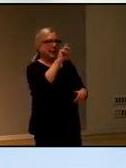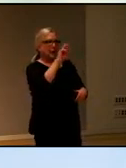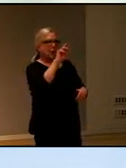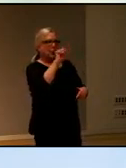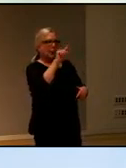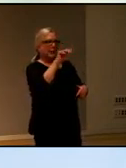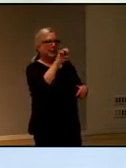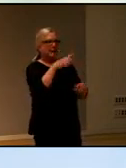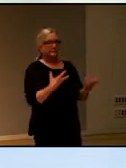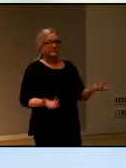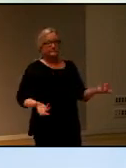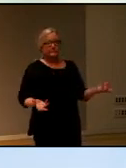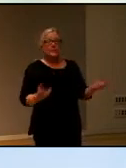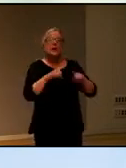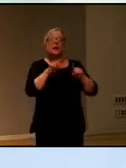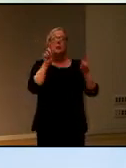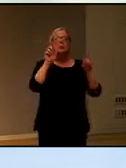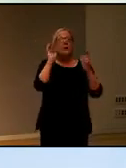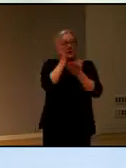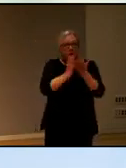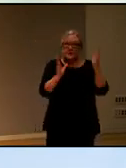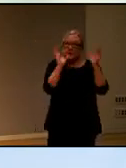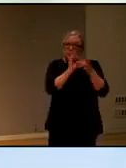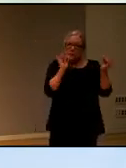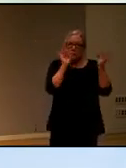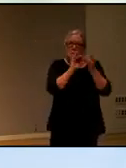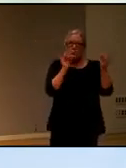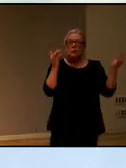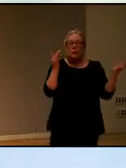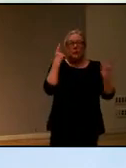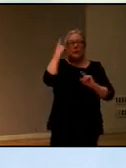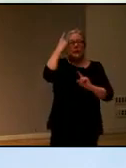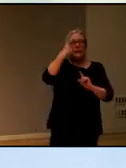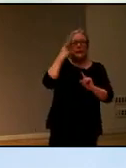But these are some of the stories when we think about healthcare